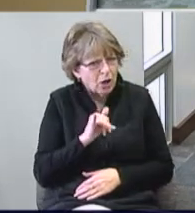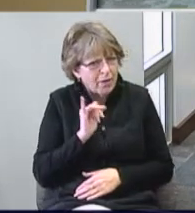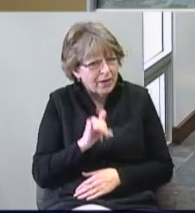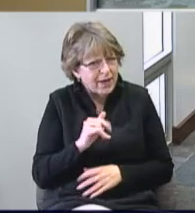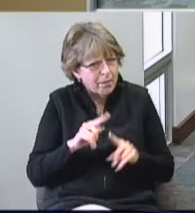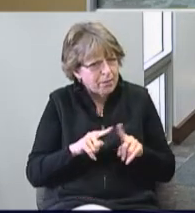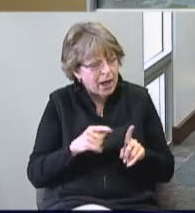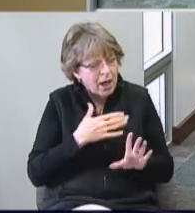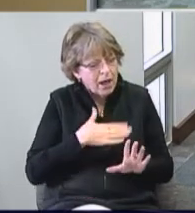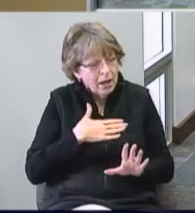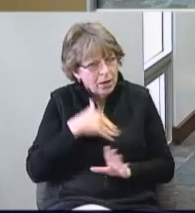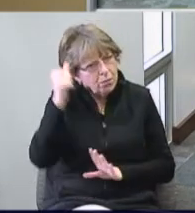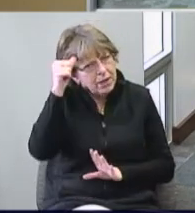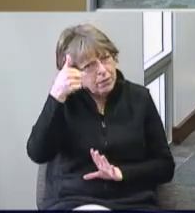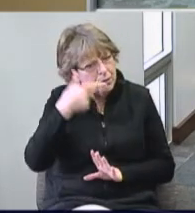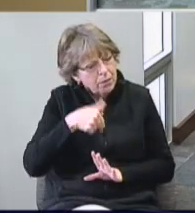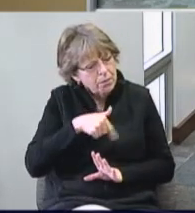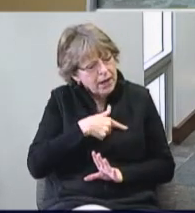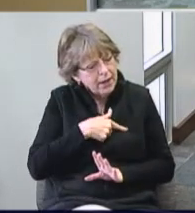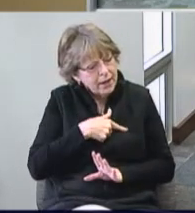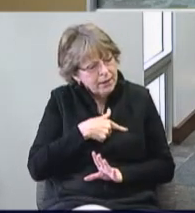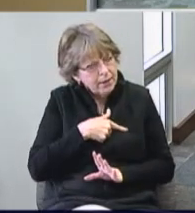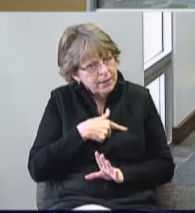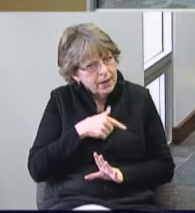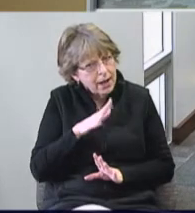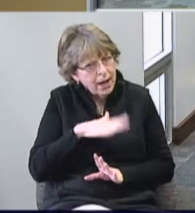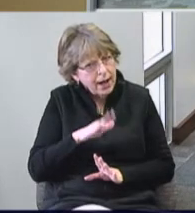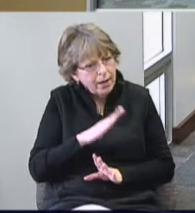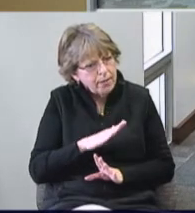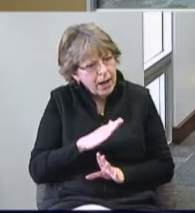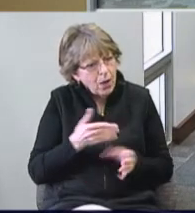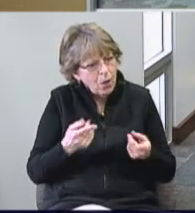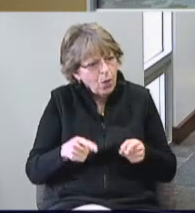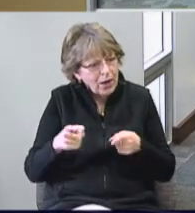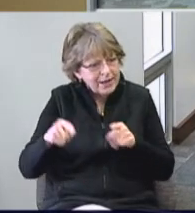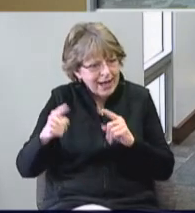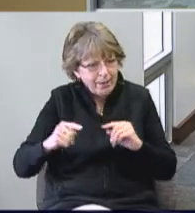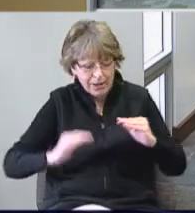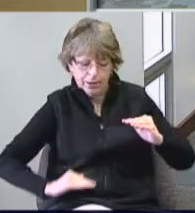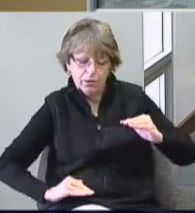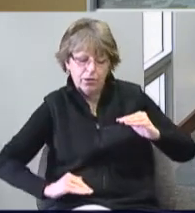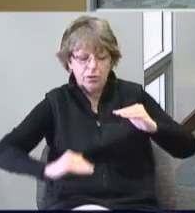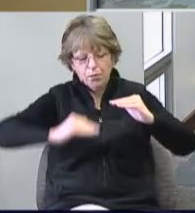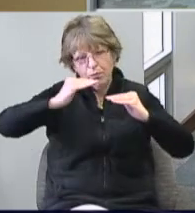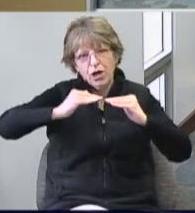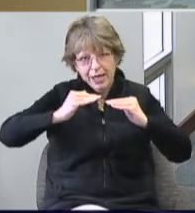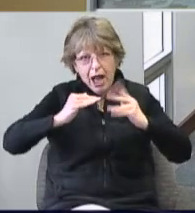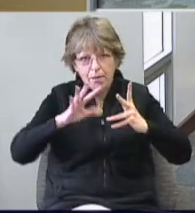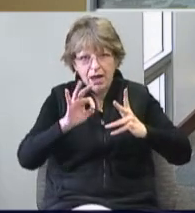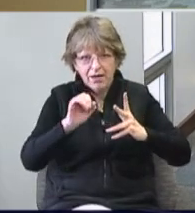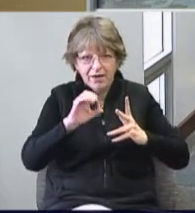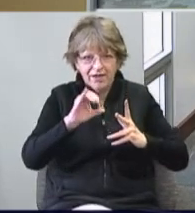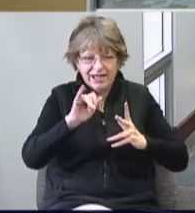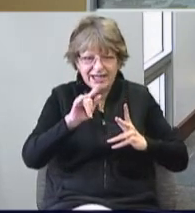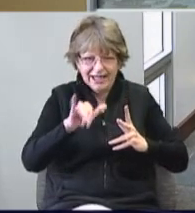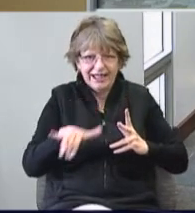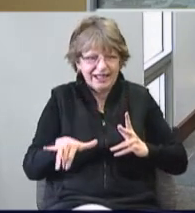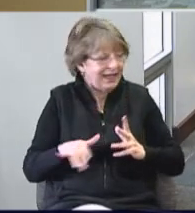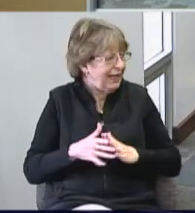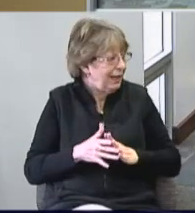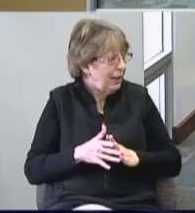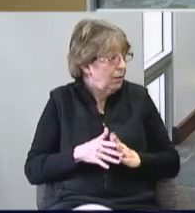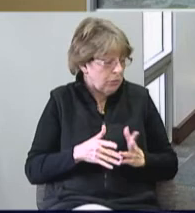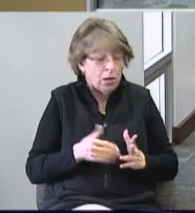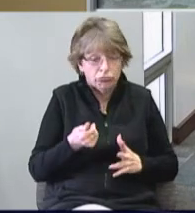can you remind us about what is being done to bring that facility up to par? Yeah, we've got a couple things. One thing I'm working on